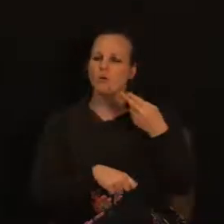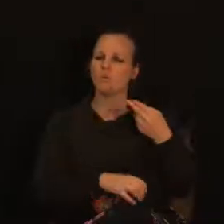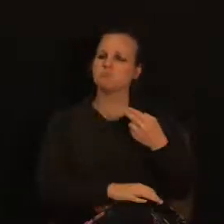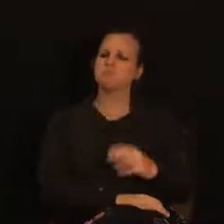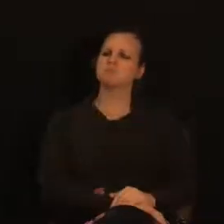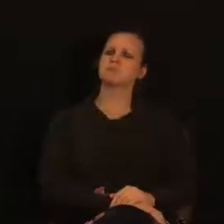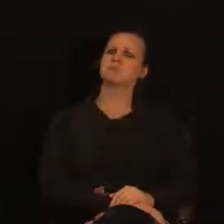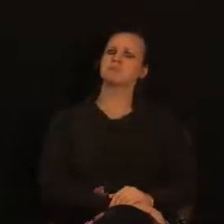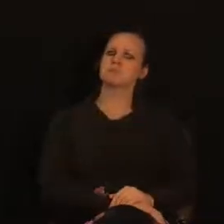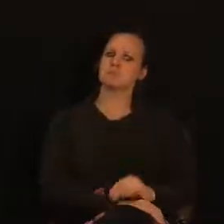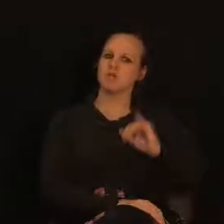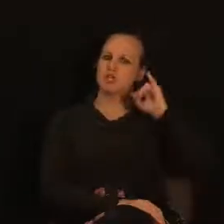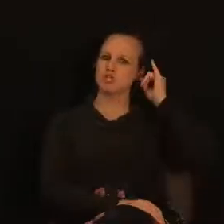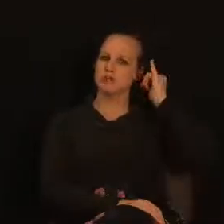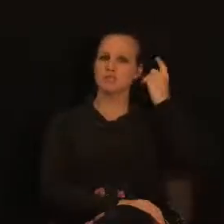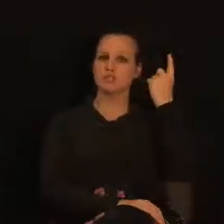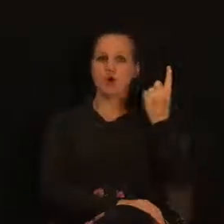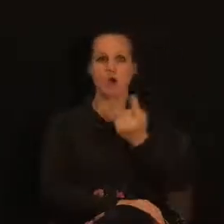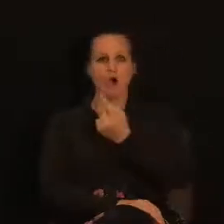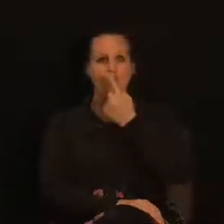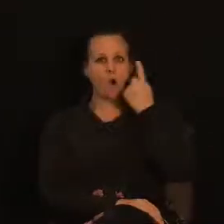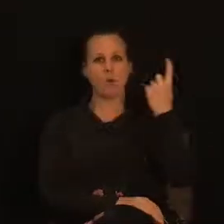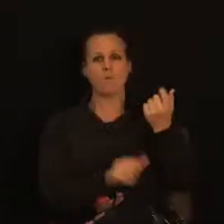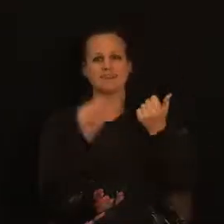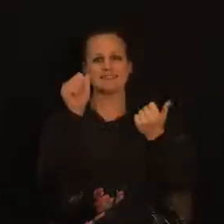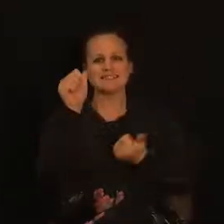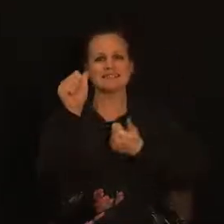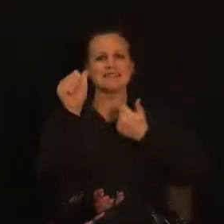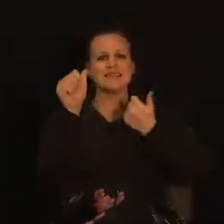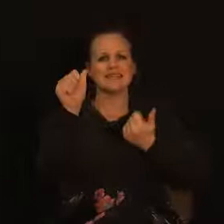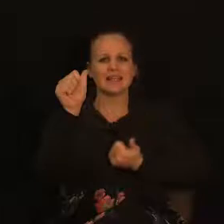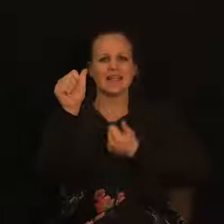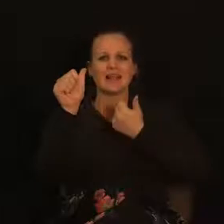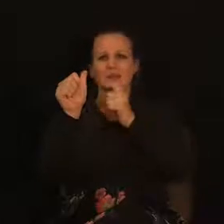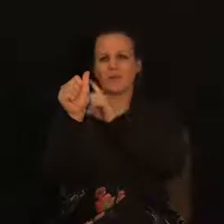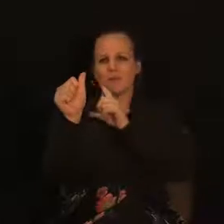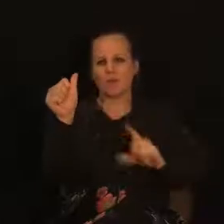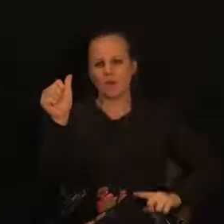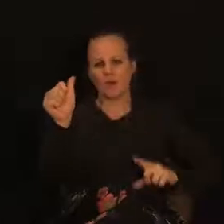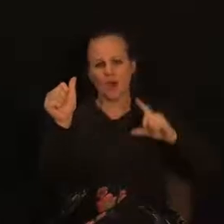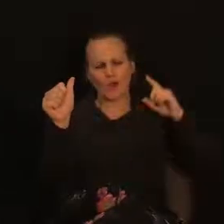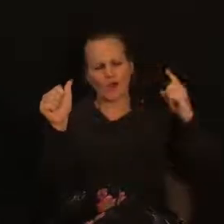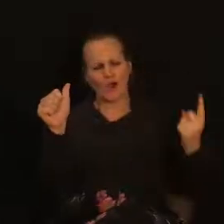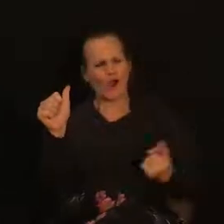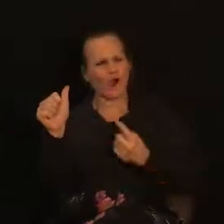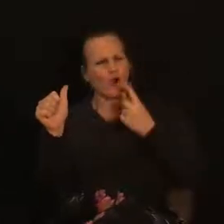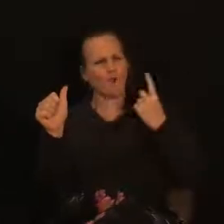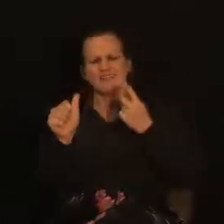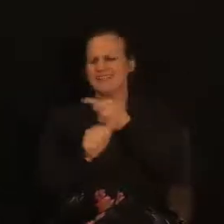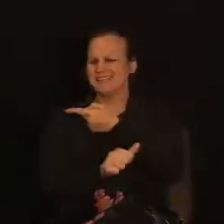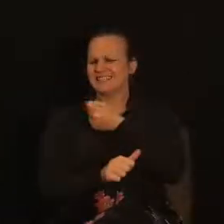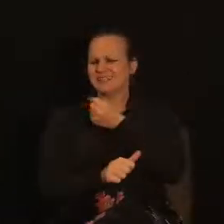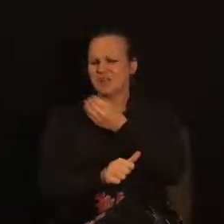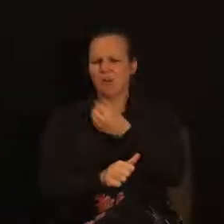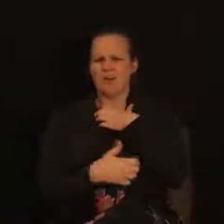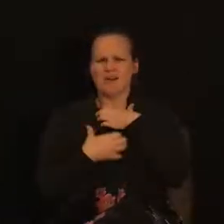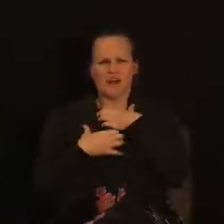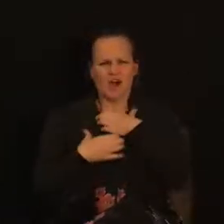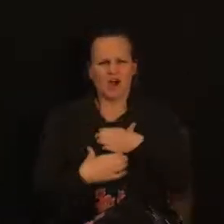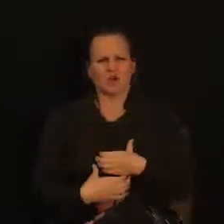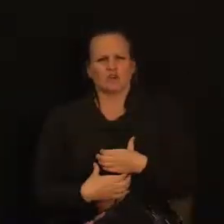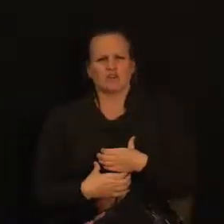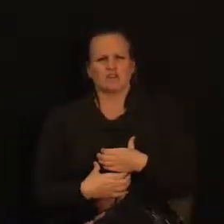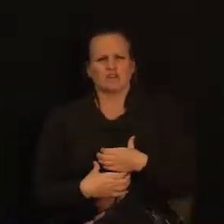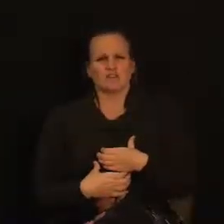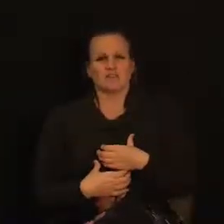Jamie's constantly seeking after the Lord. He is so hungry for him. Maybe